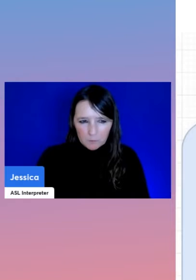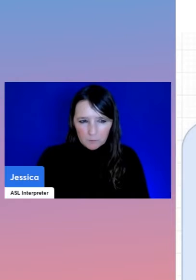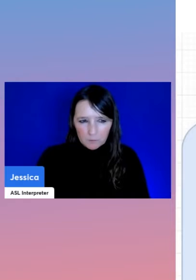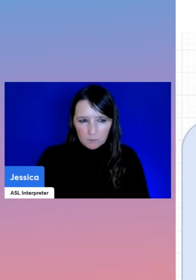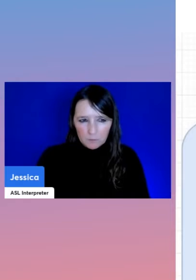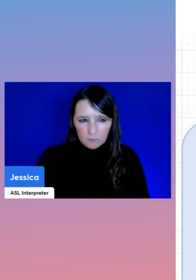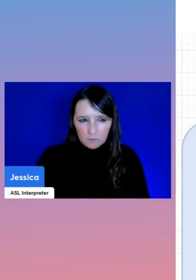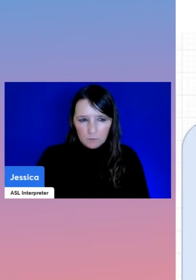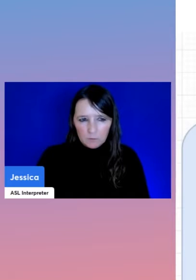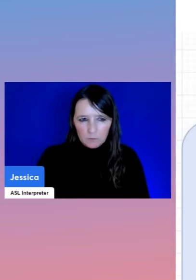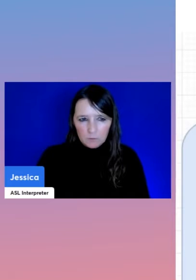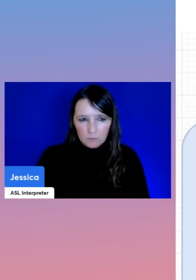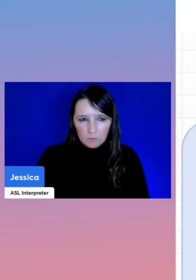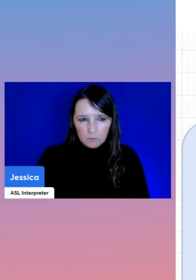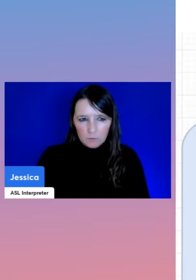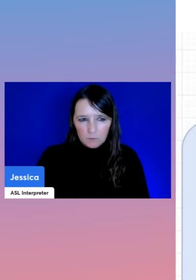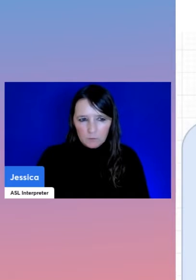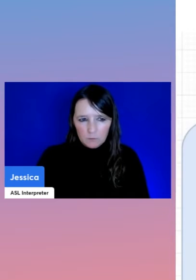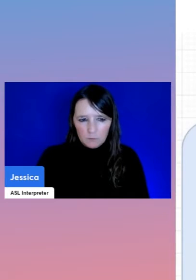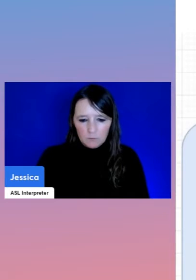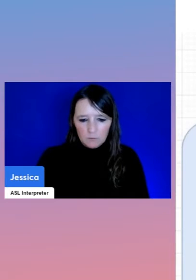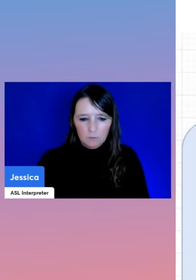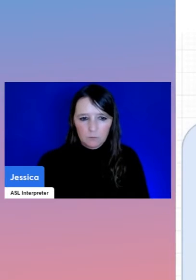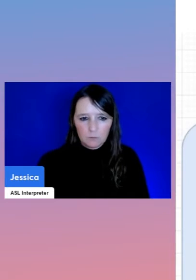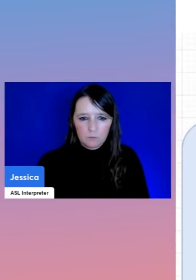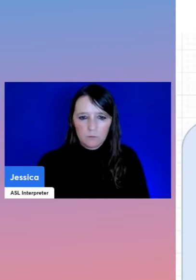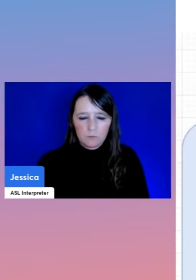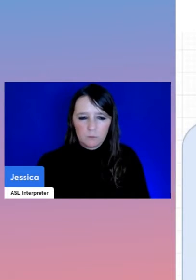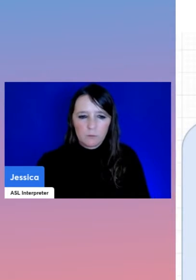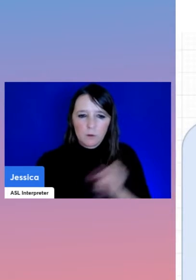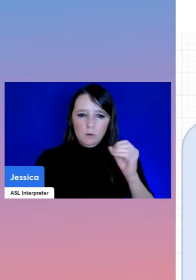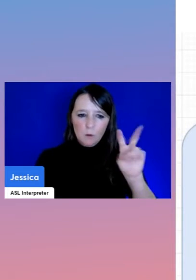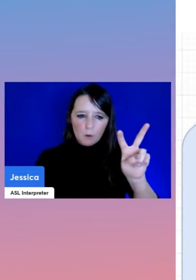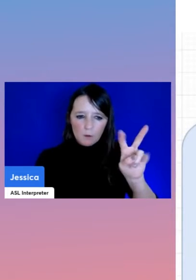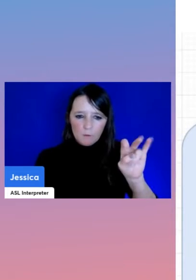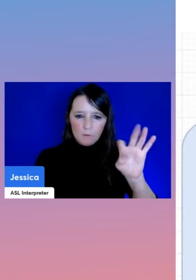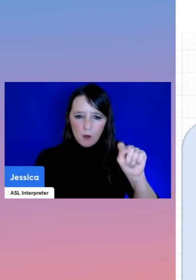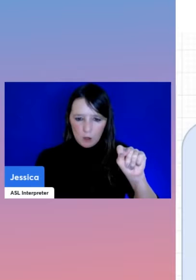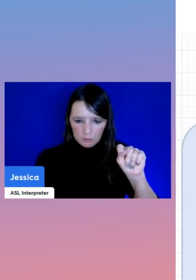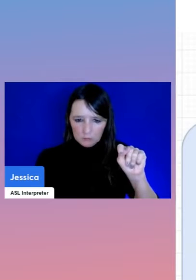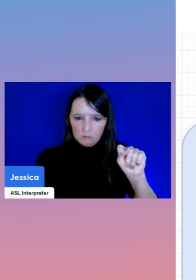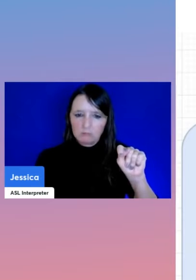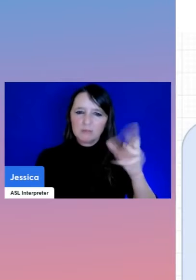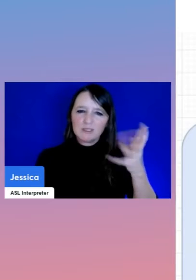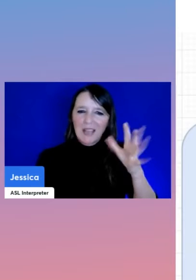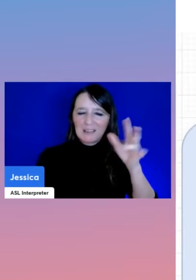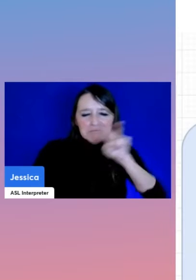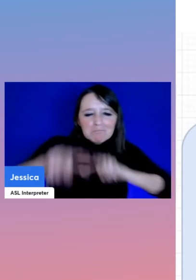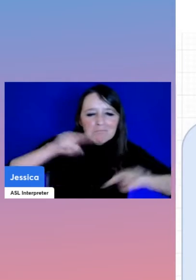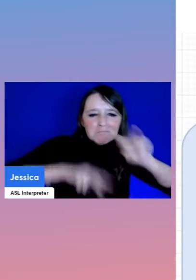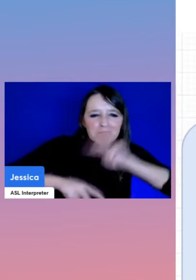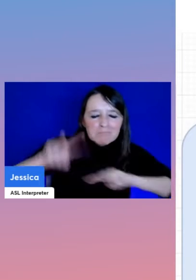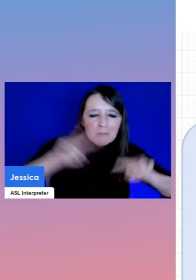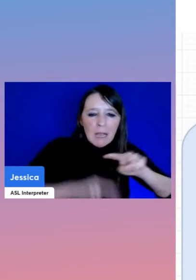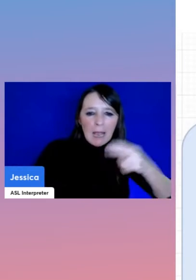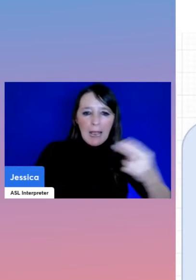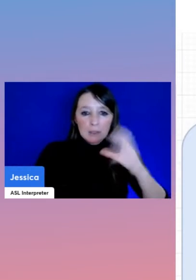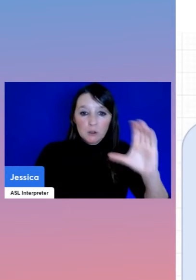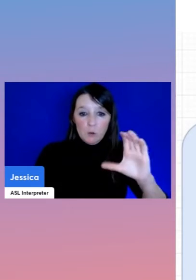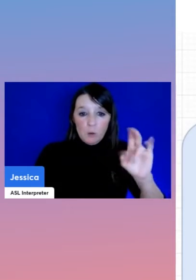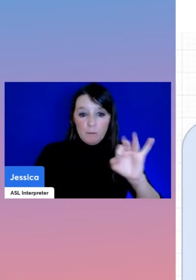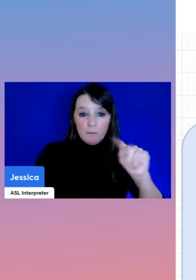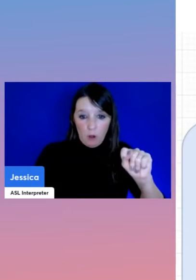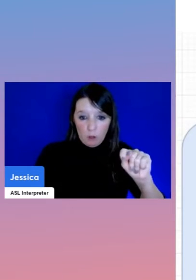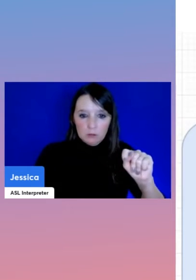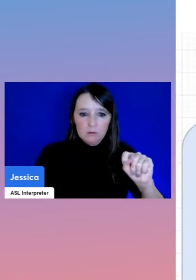Now it's better. So Vault, a bird's eye view. HashiCorp Vault is an indispensable tool